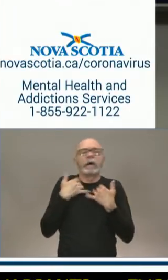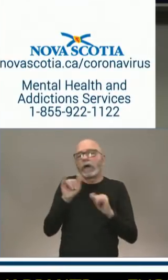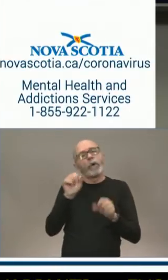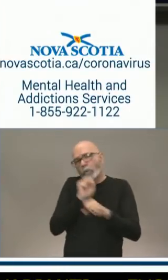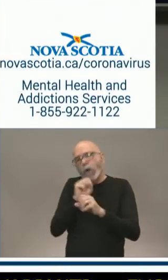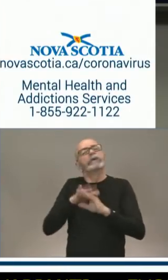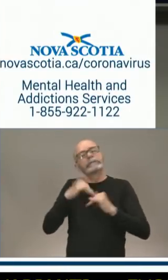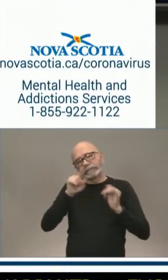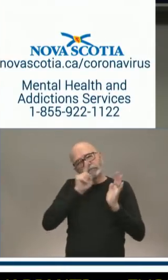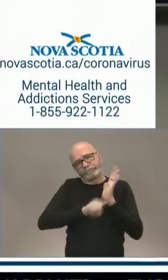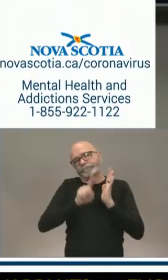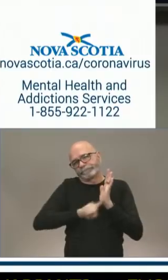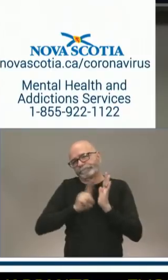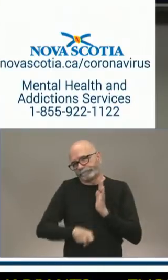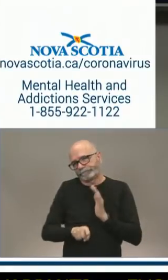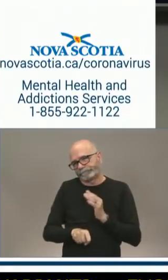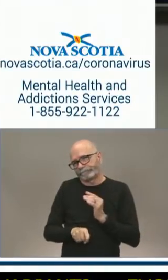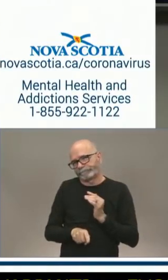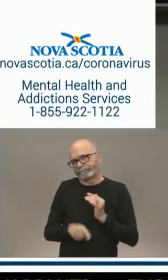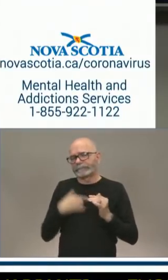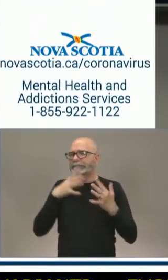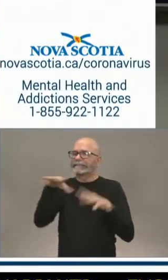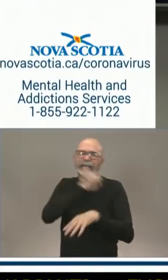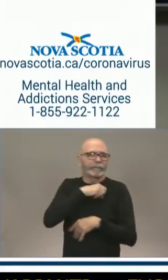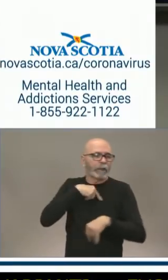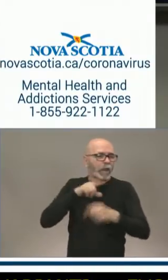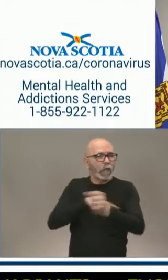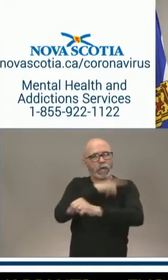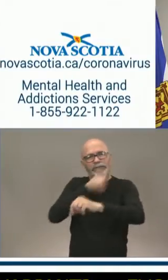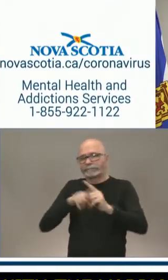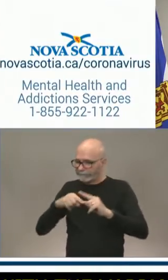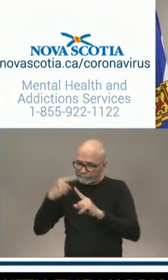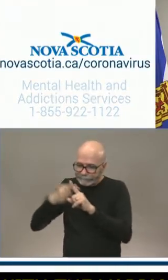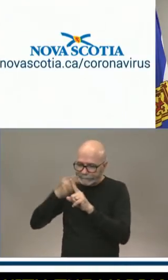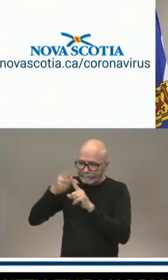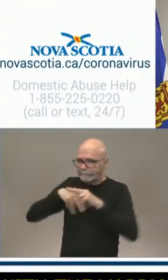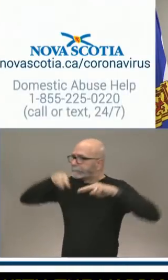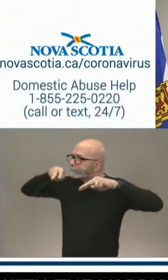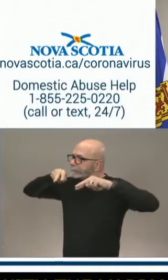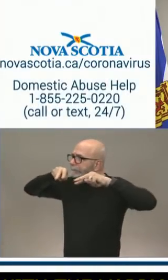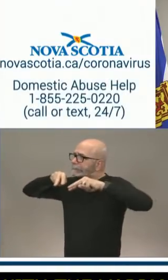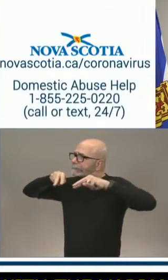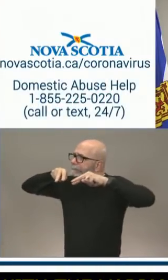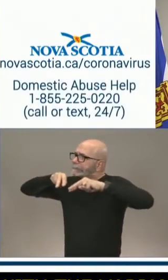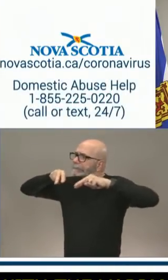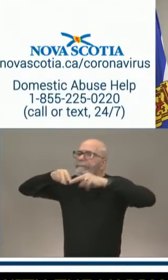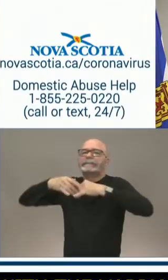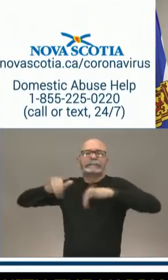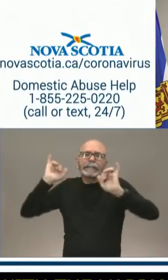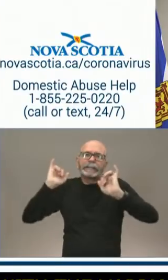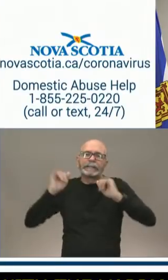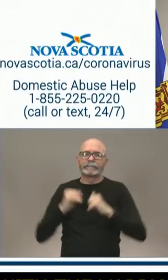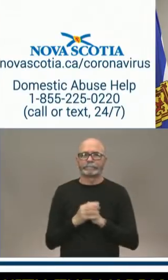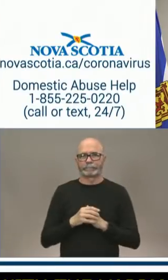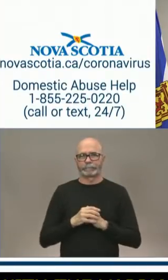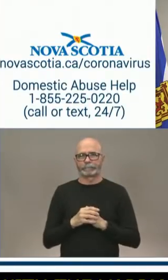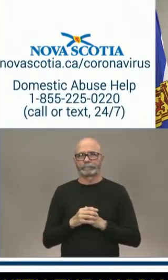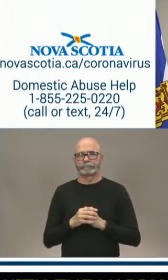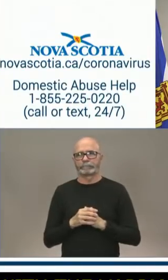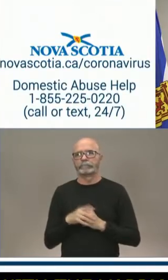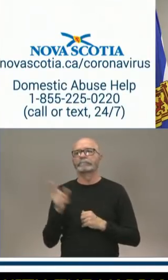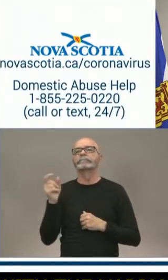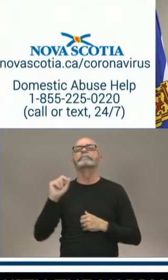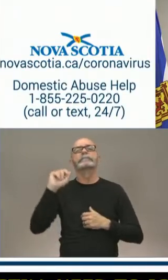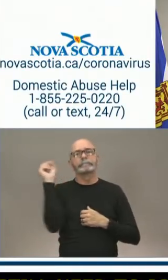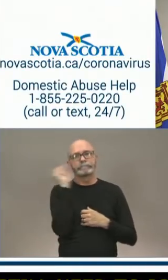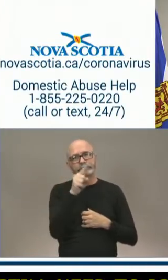next 2 to 3 months, we need to remain very cautious. Go ahead with your follow-up, Paul. And I guess I'll do either one on Johnson &